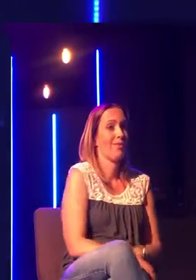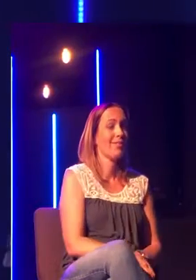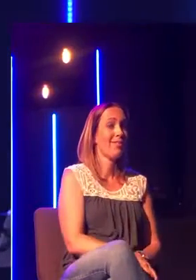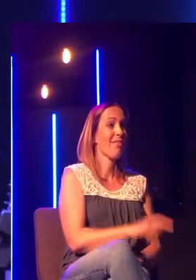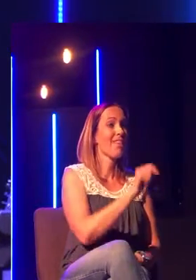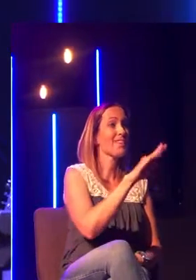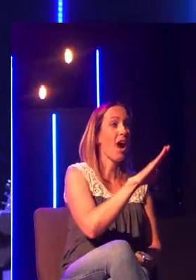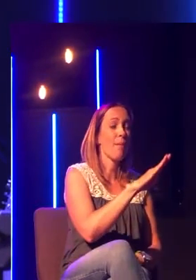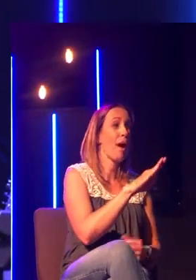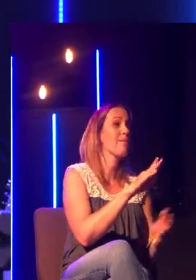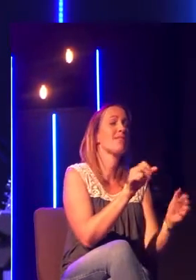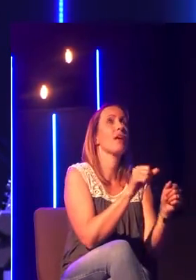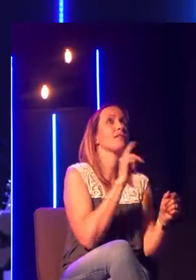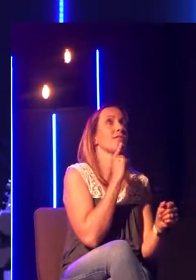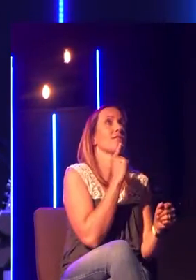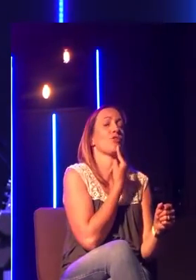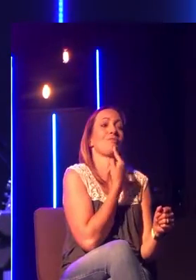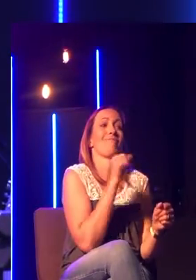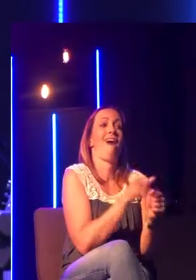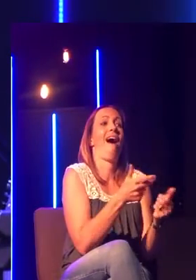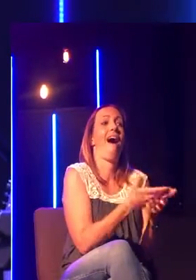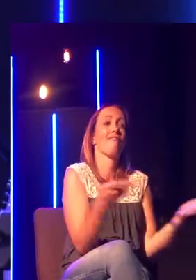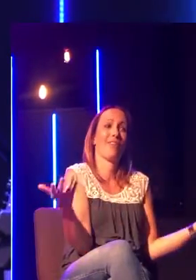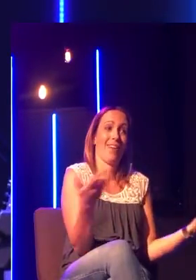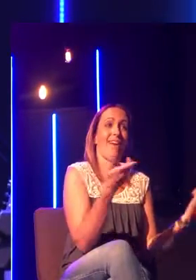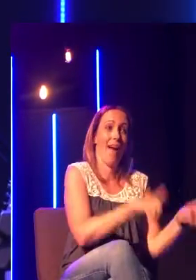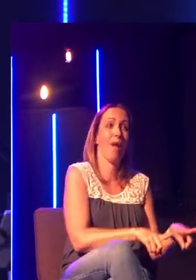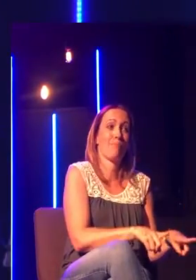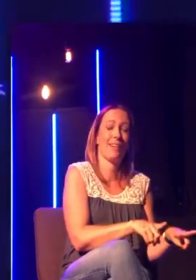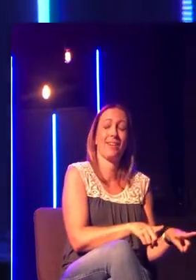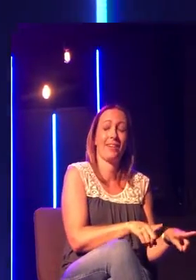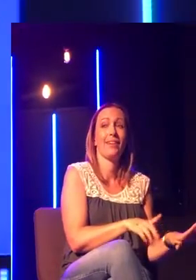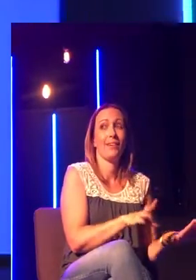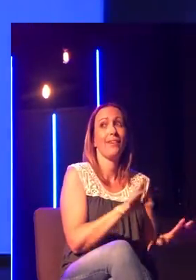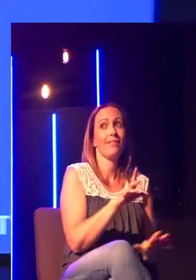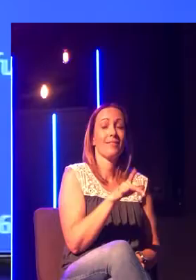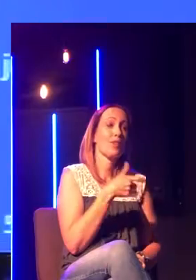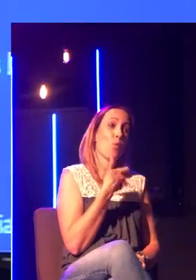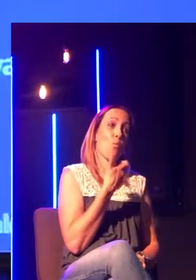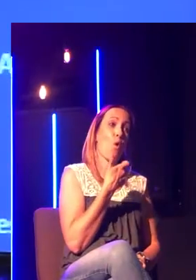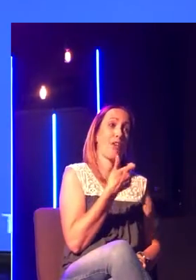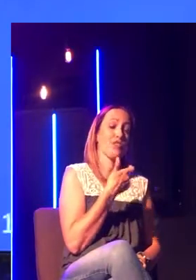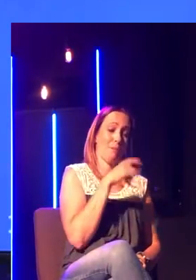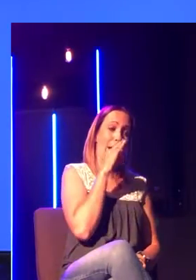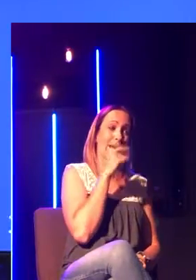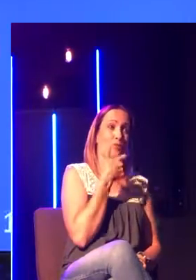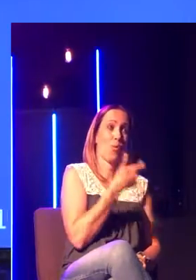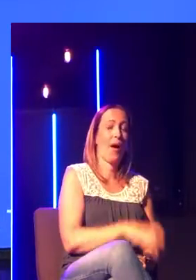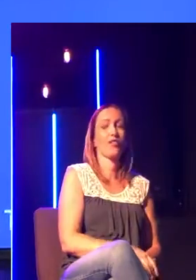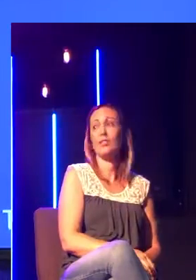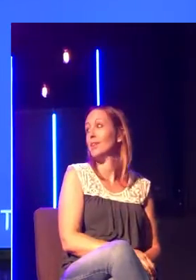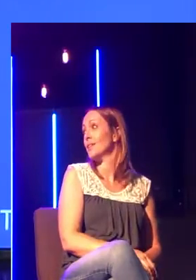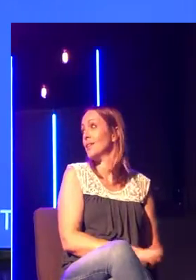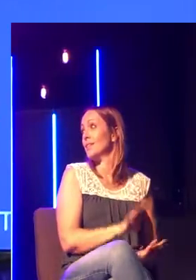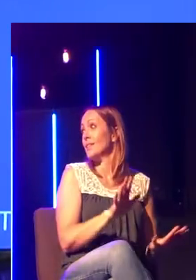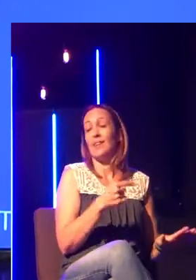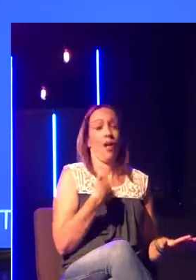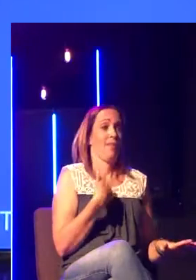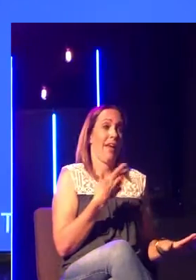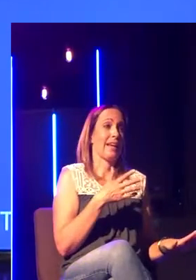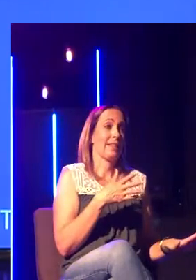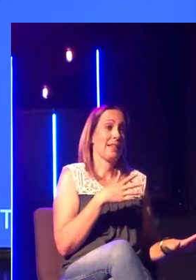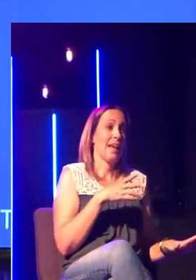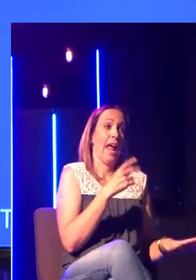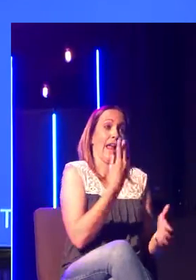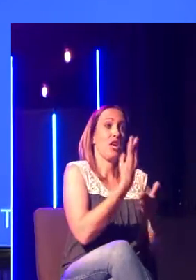tub. I am not exaggerating. This is what happened. They know they were there. They were watching, and I told them, I'm sharing this like